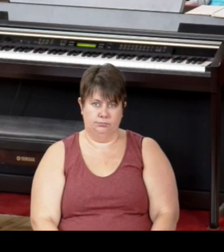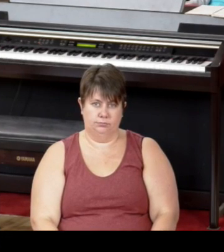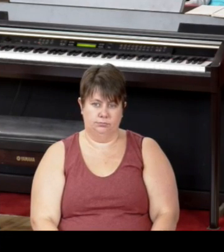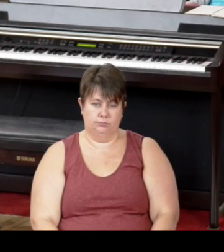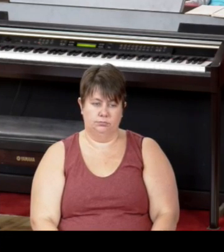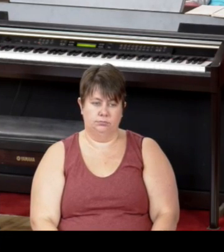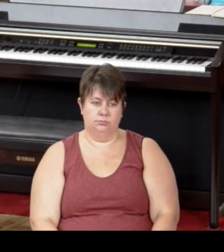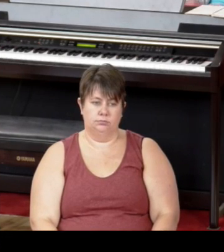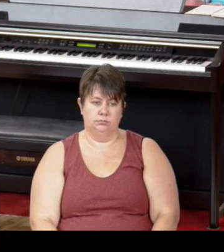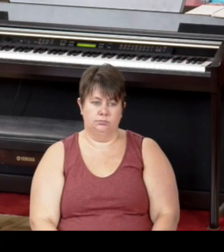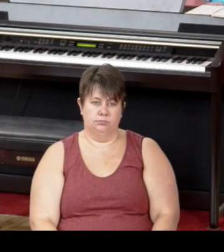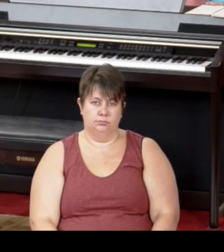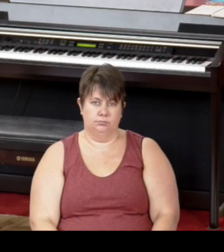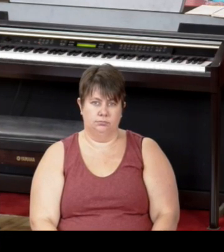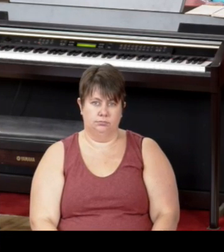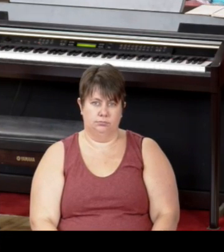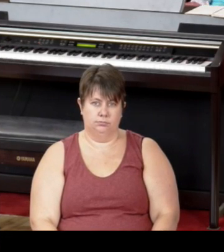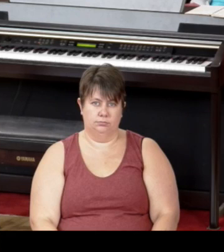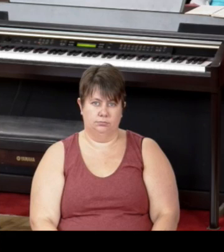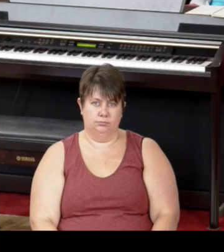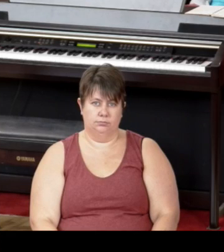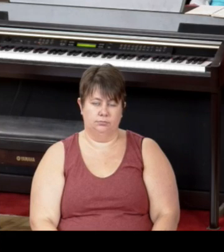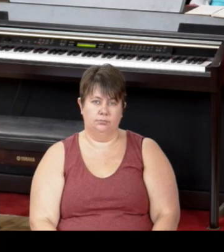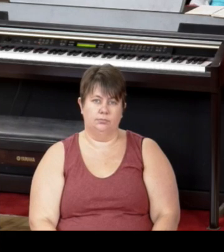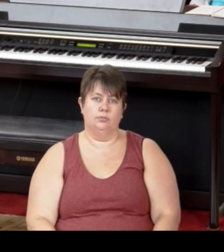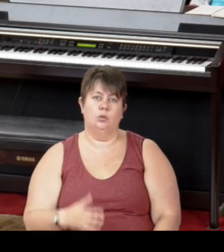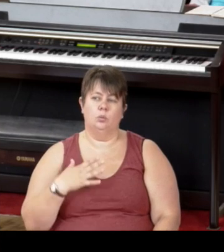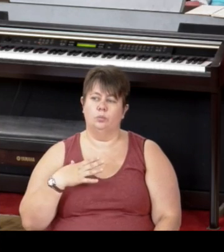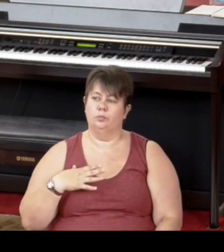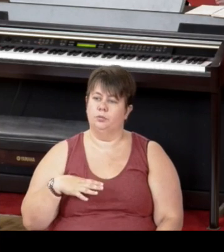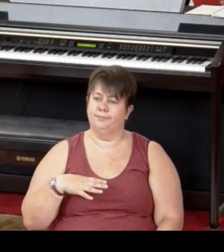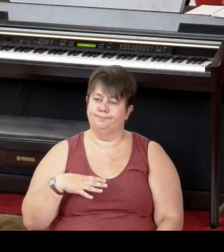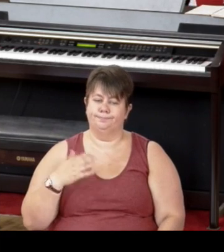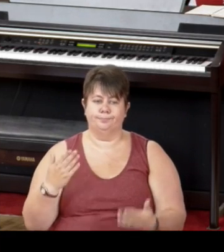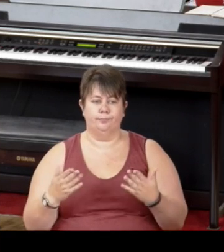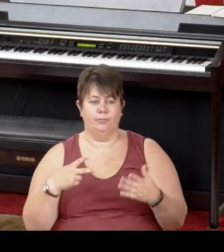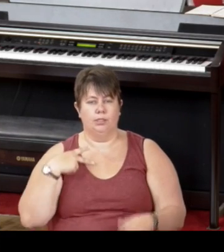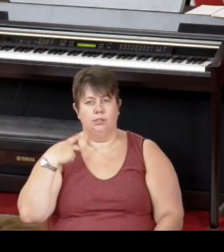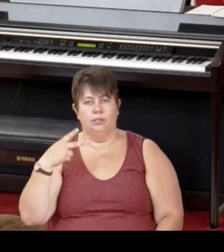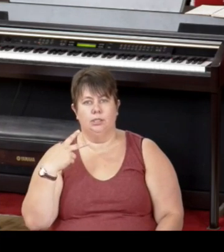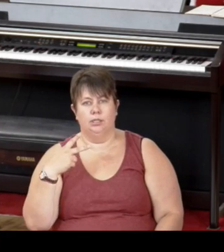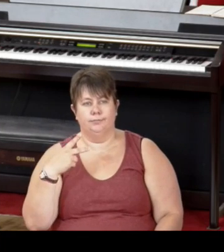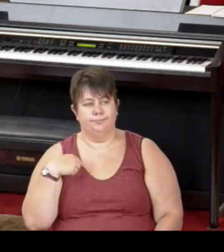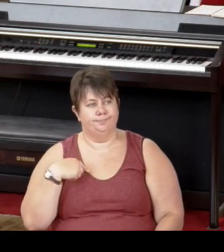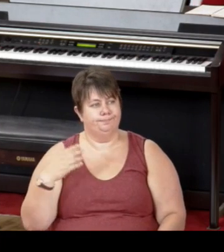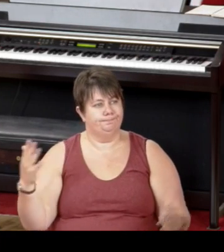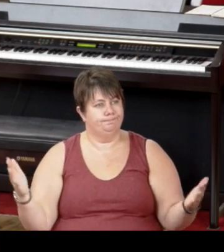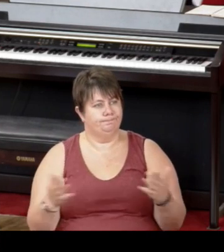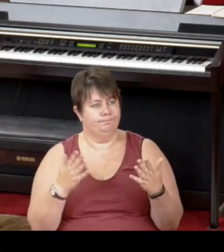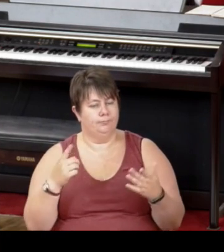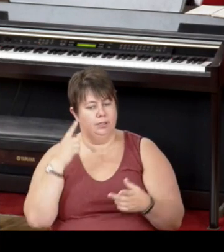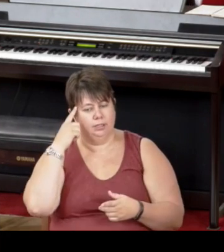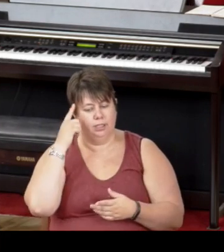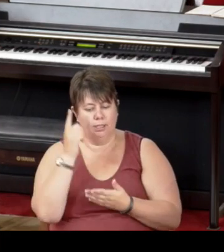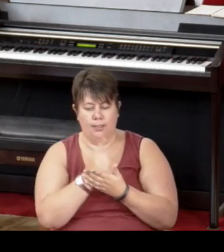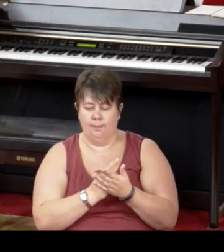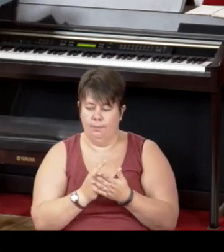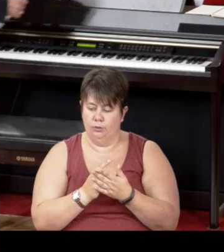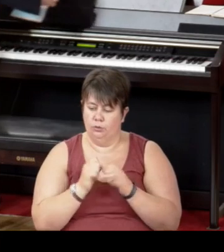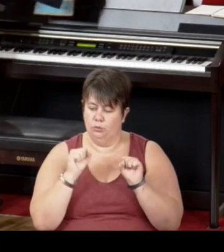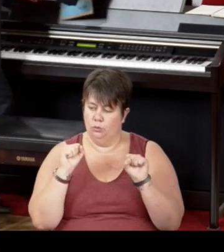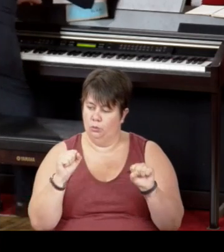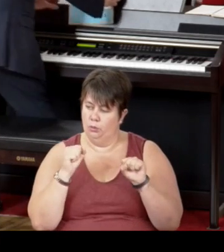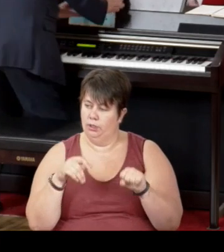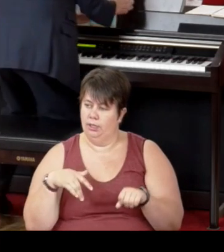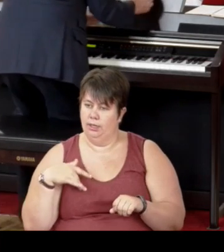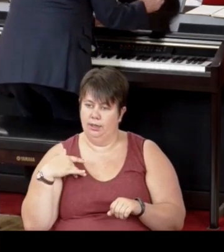A song which encourages us to think about how our lives can be used by God in this world. Hymn number 528, "Make